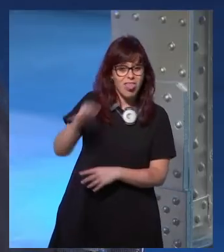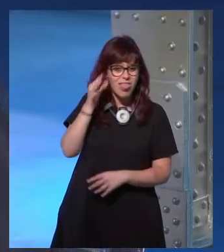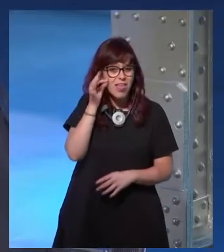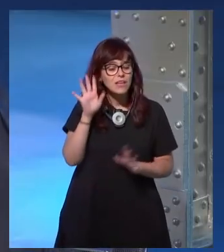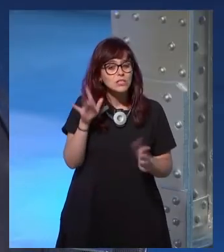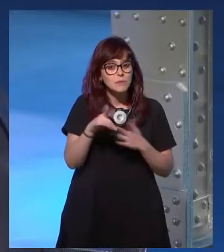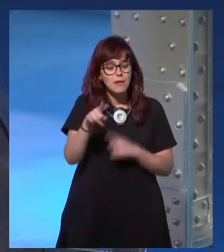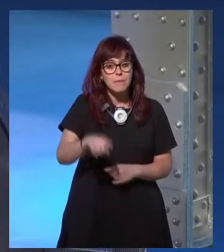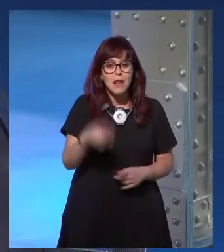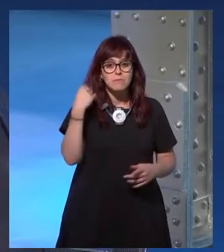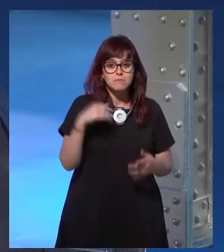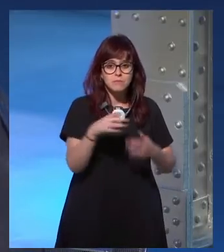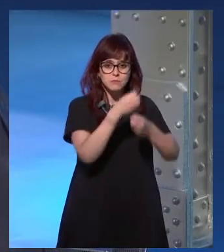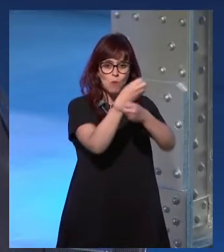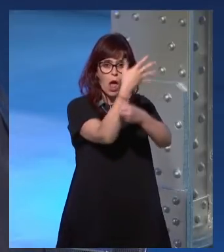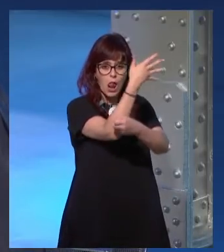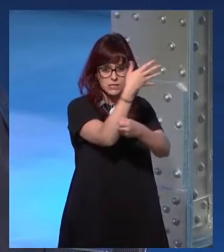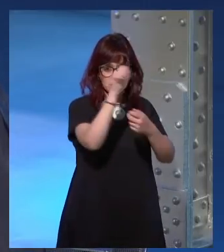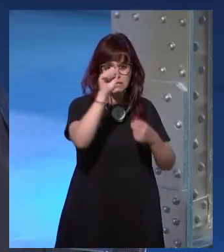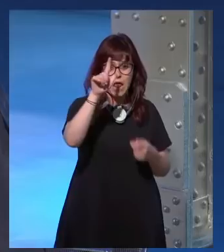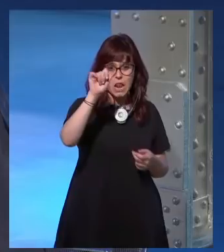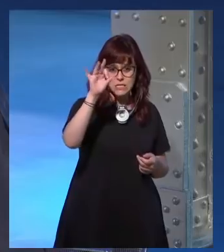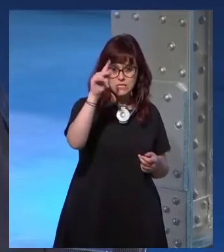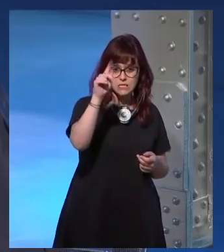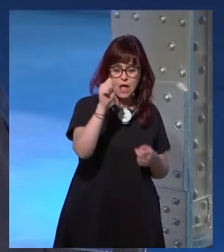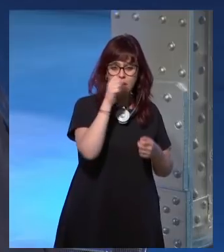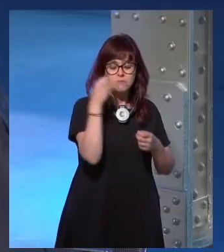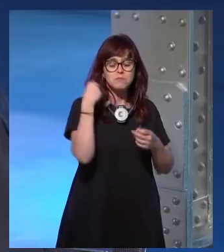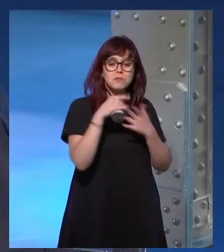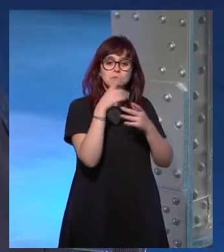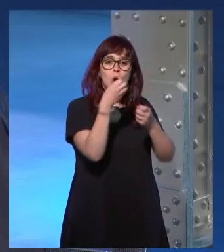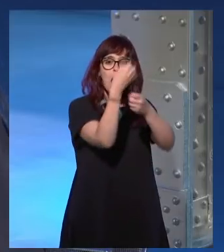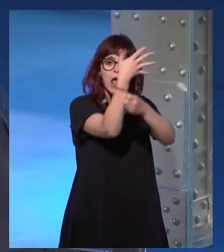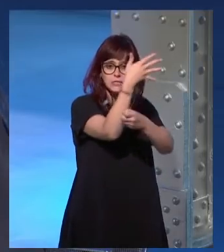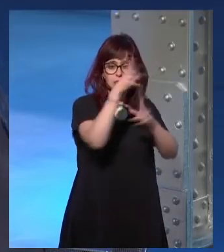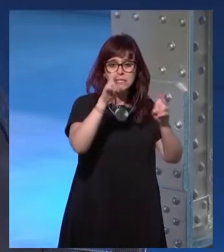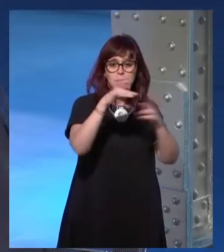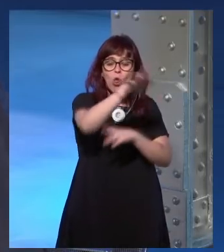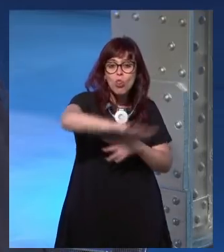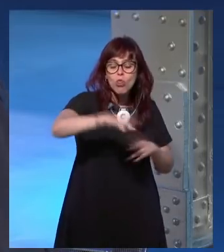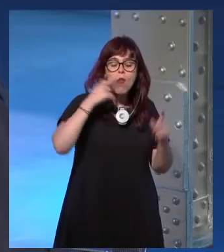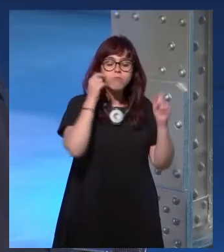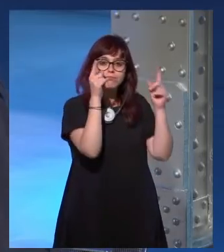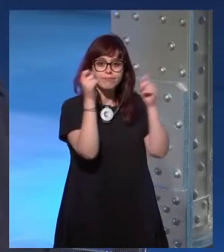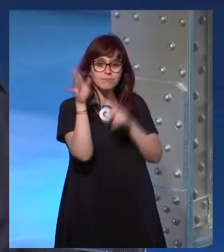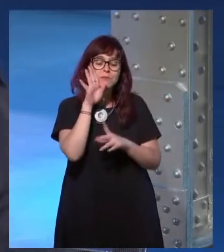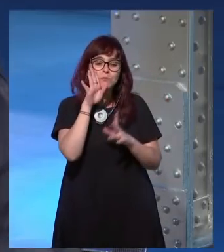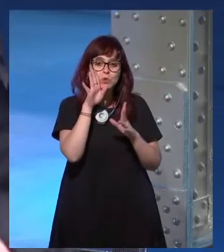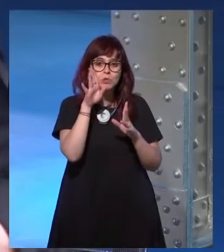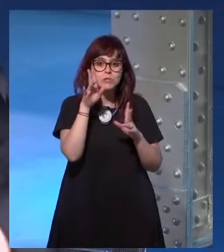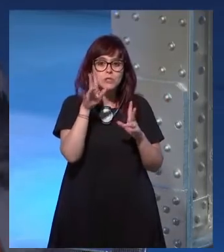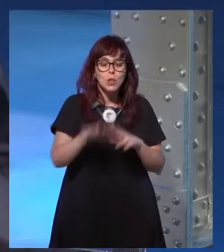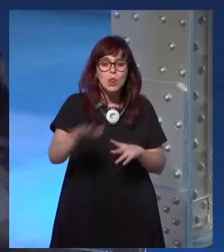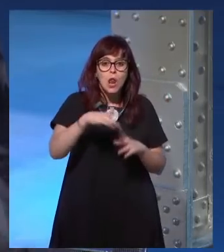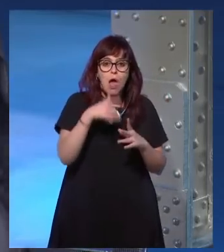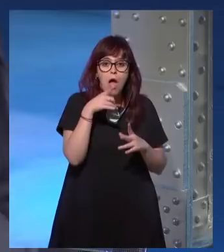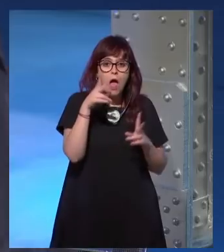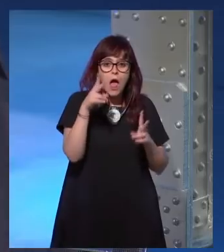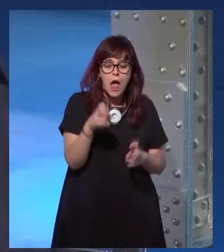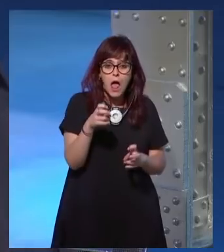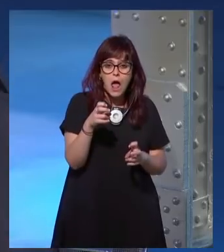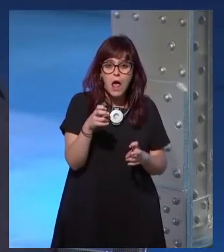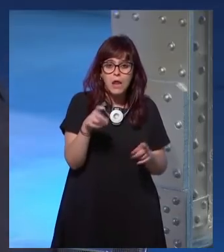one. And also, I imagine that the time you spent in Alaska, that is some time that I think that you have idealized, and as